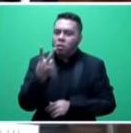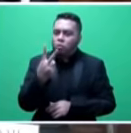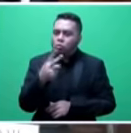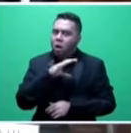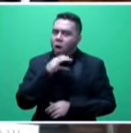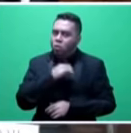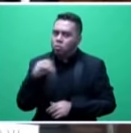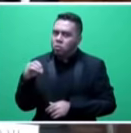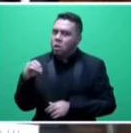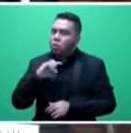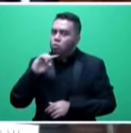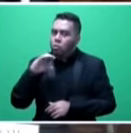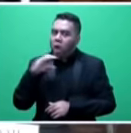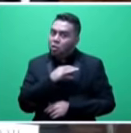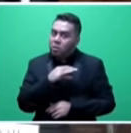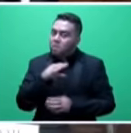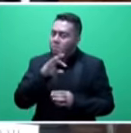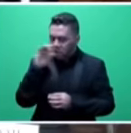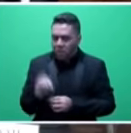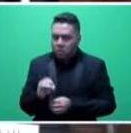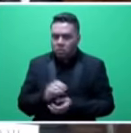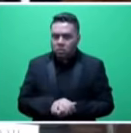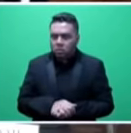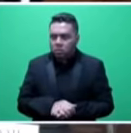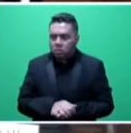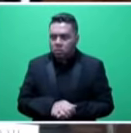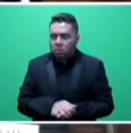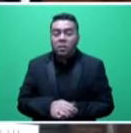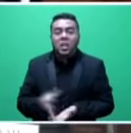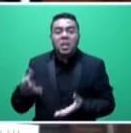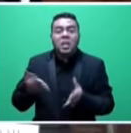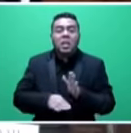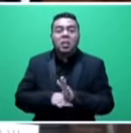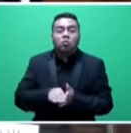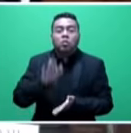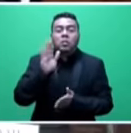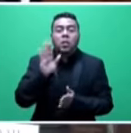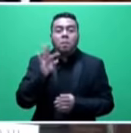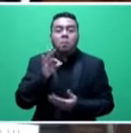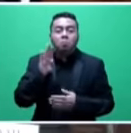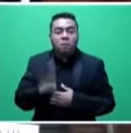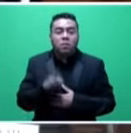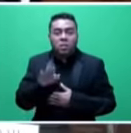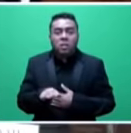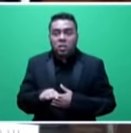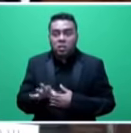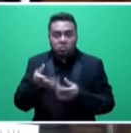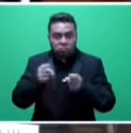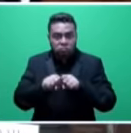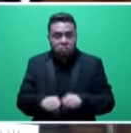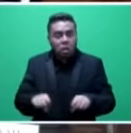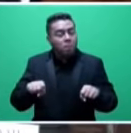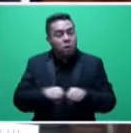Mr. Speaker, sir, all aspects of our economic stagnation, increasing poverty, deteriorating law and order situation,